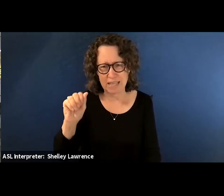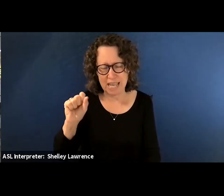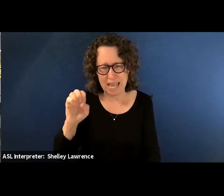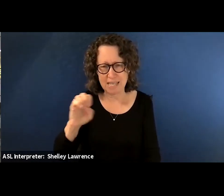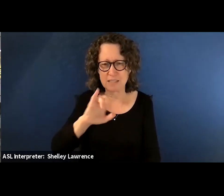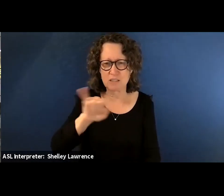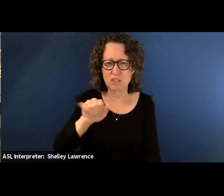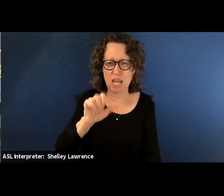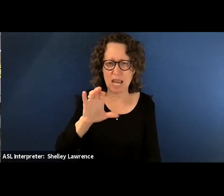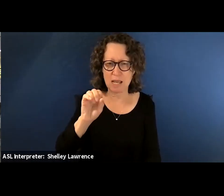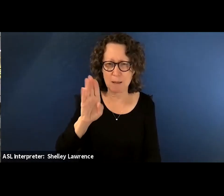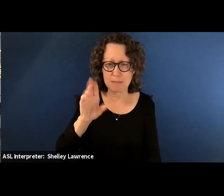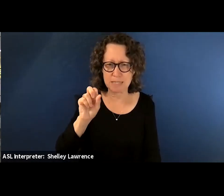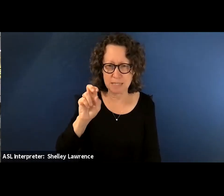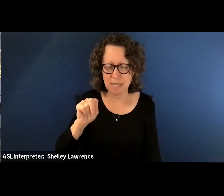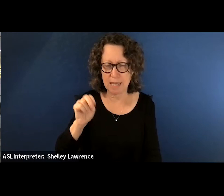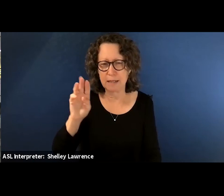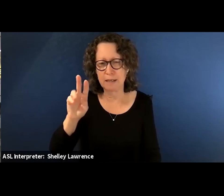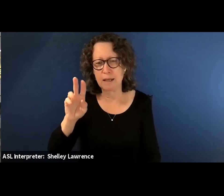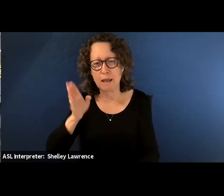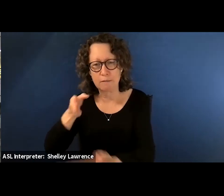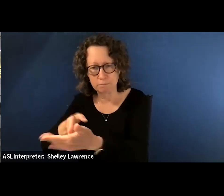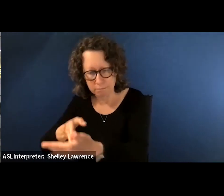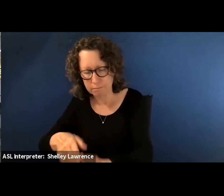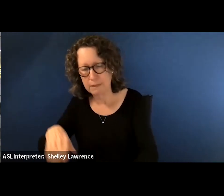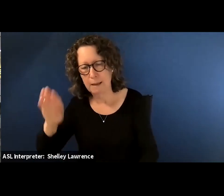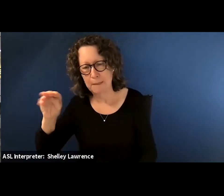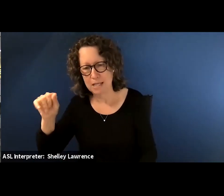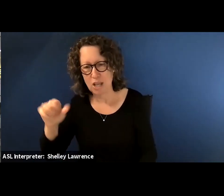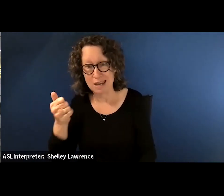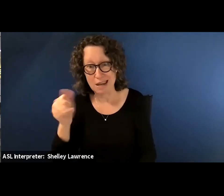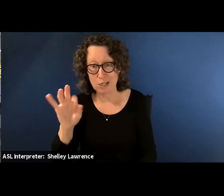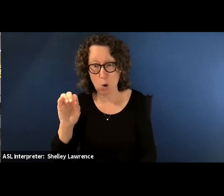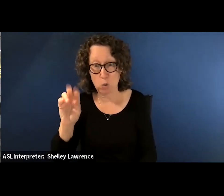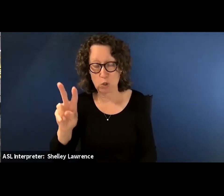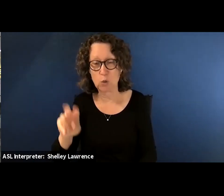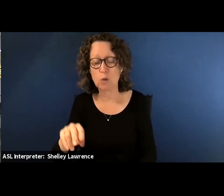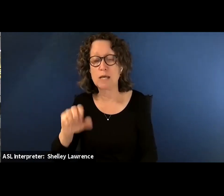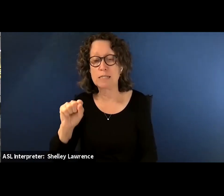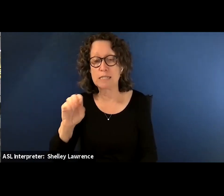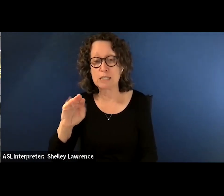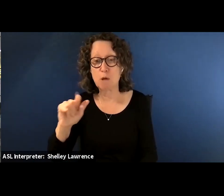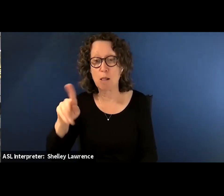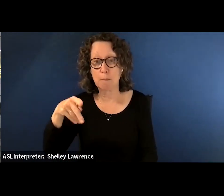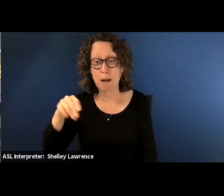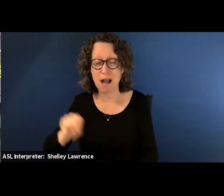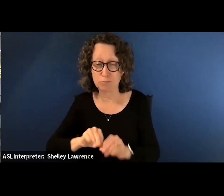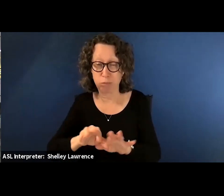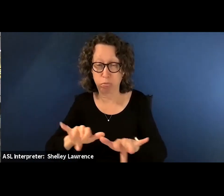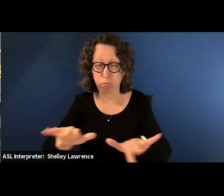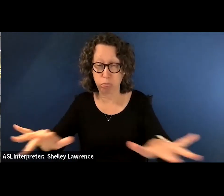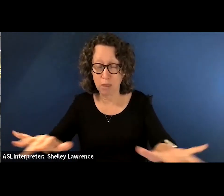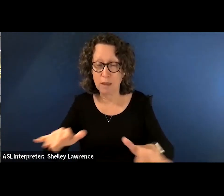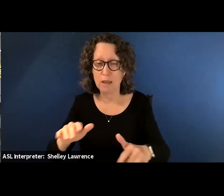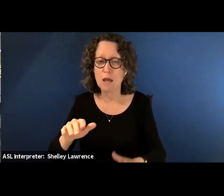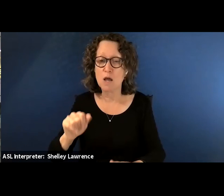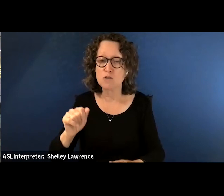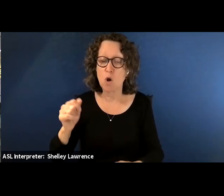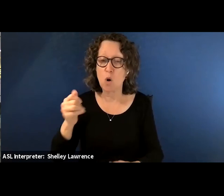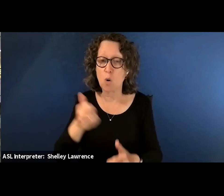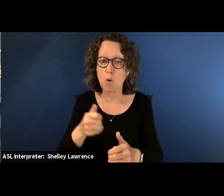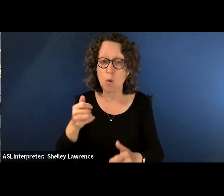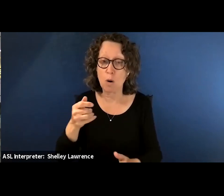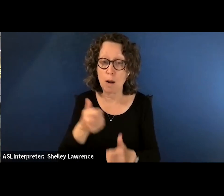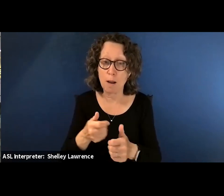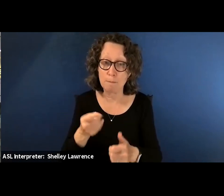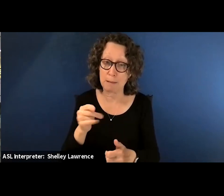v. Massachusetts, came out in 1902. Smallpox was spreading through Cambridge, so the city's Board of Health issued an order